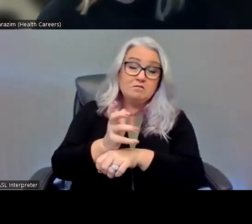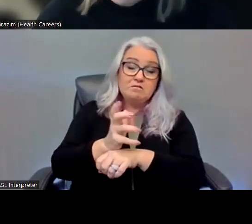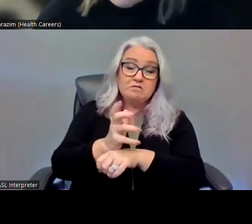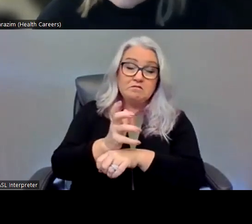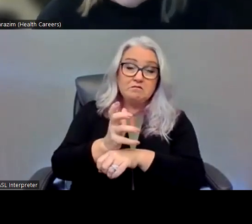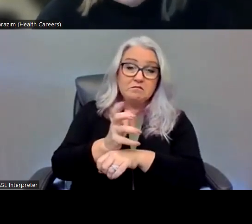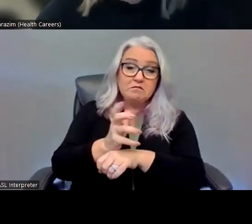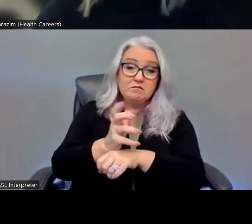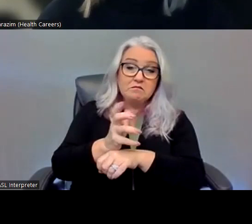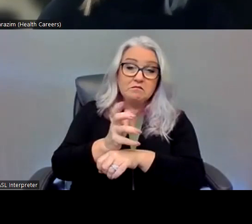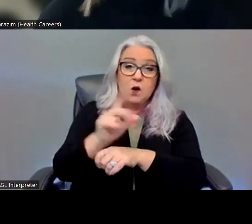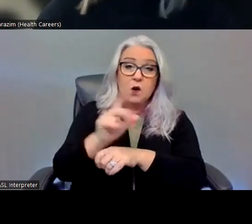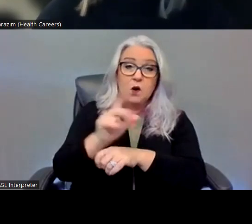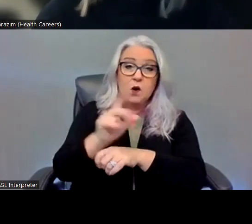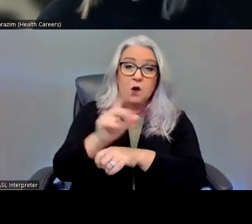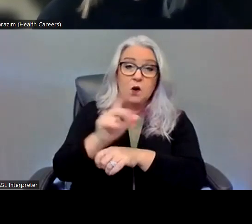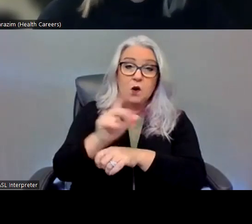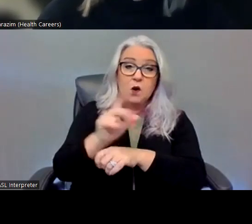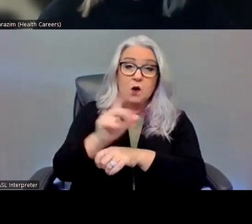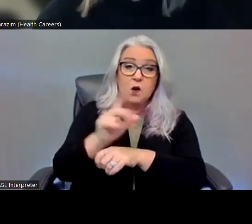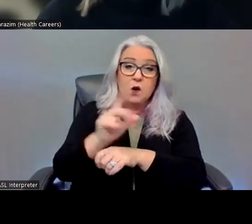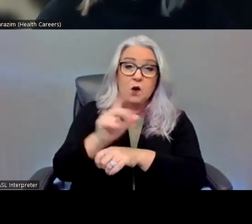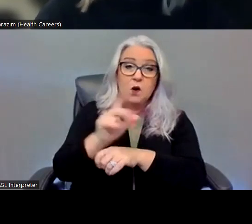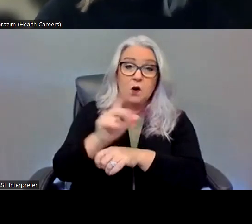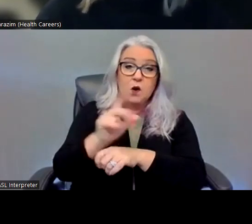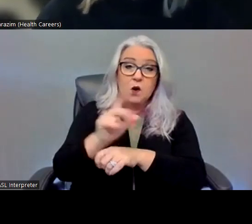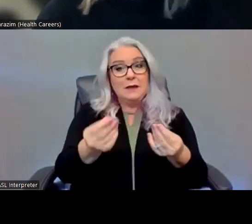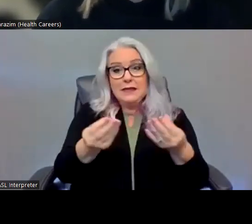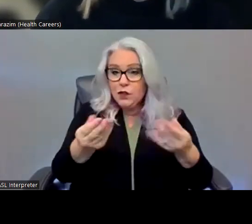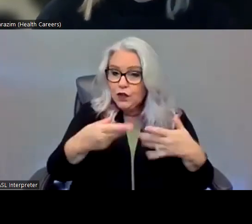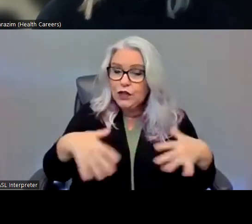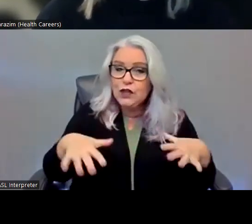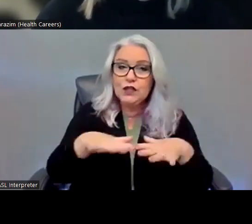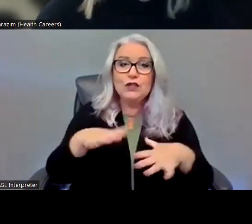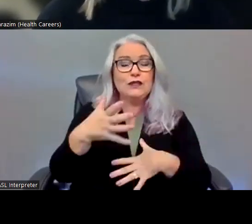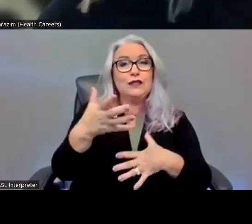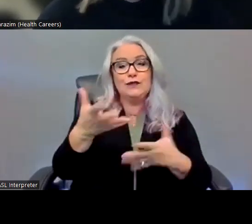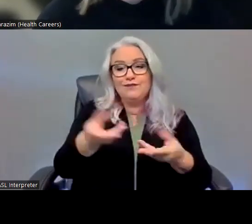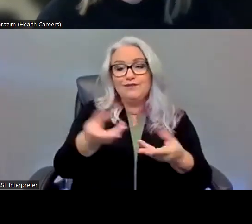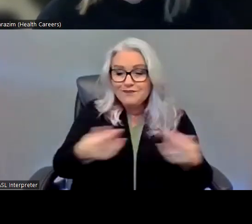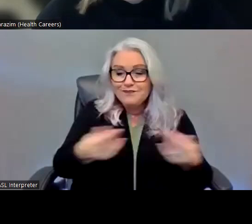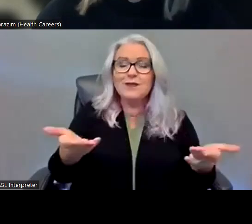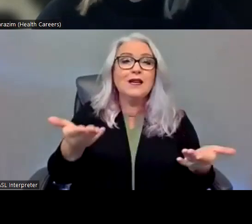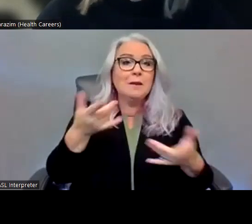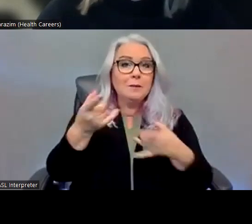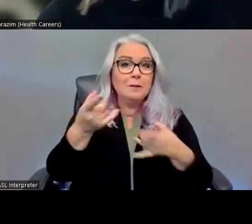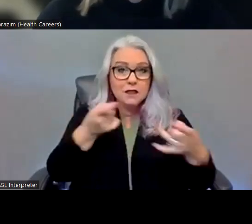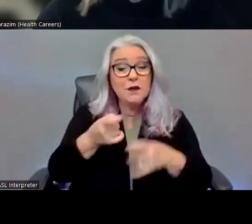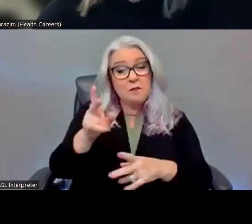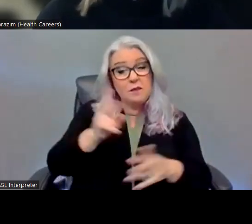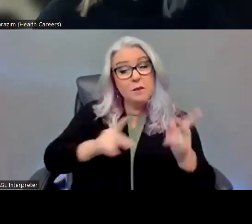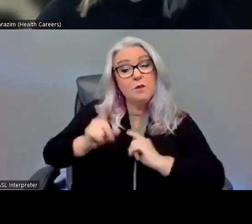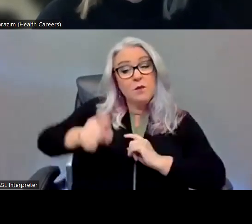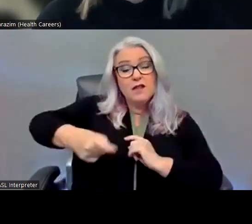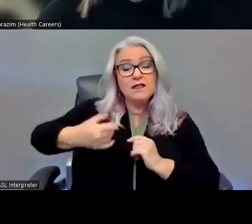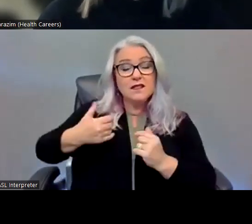Risk management, materials management, the people that make sure that the